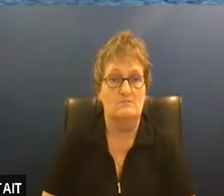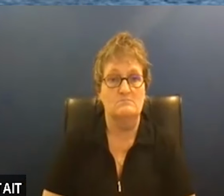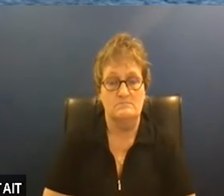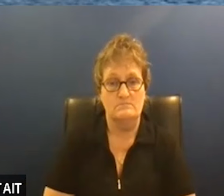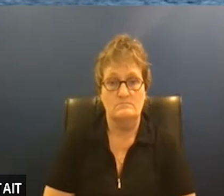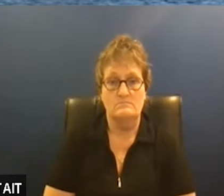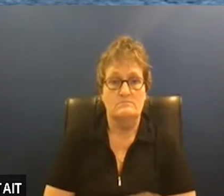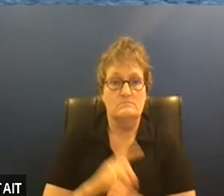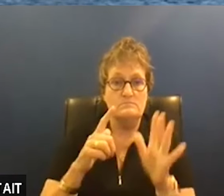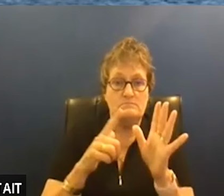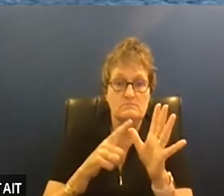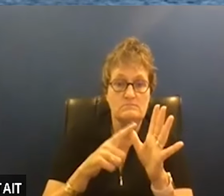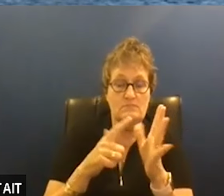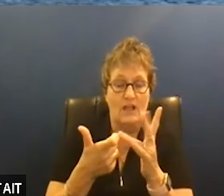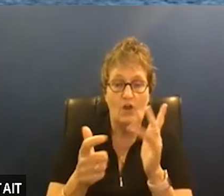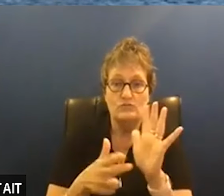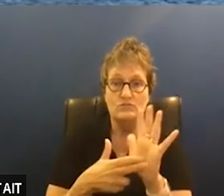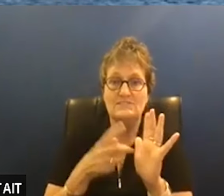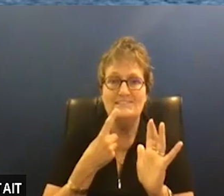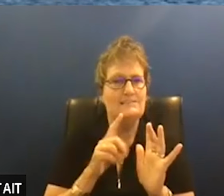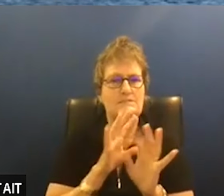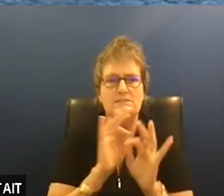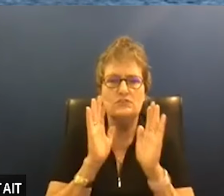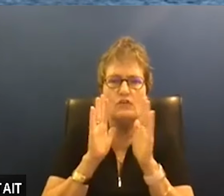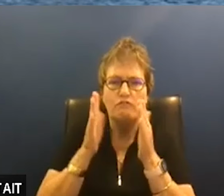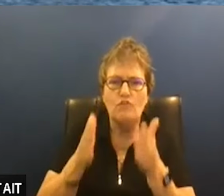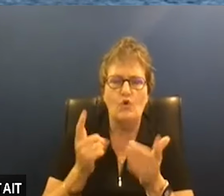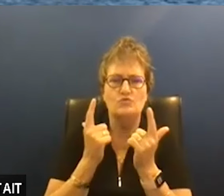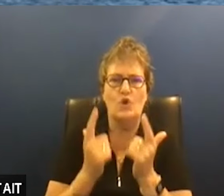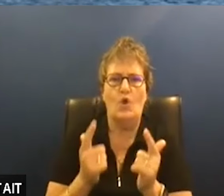Erin says, we didn't get the chance to focus too much on the